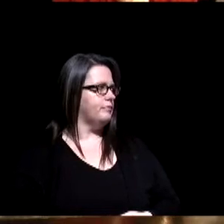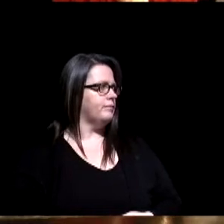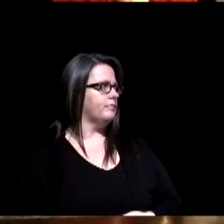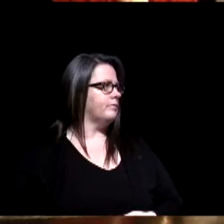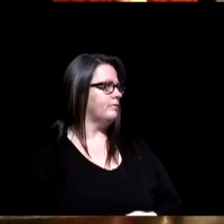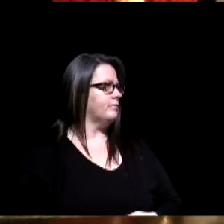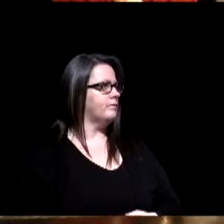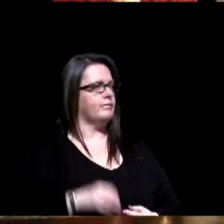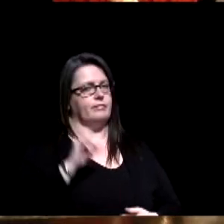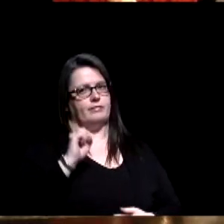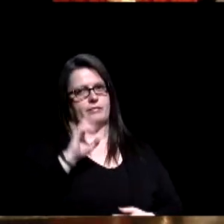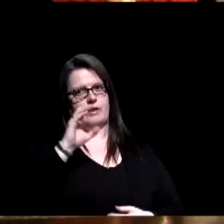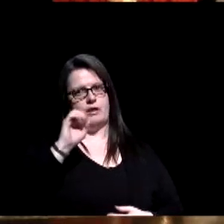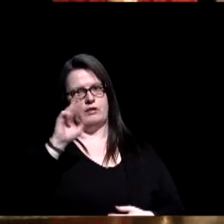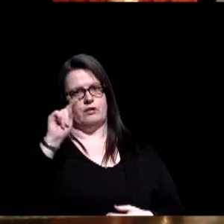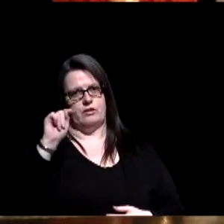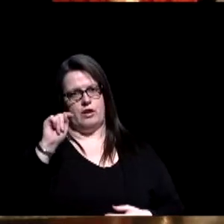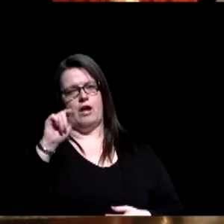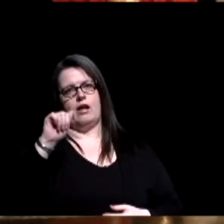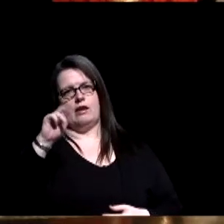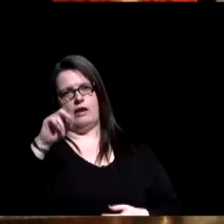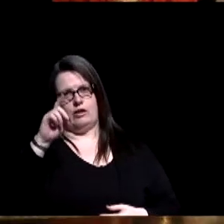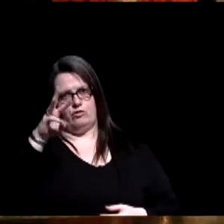Scott Andrews.